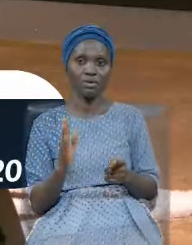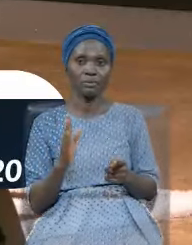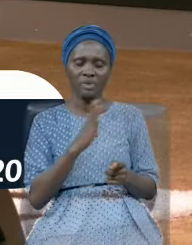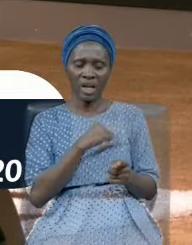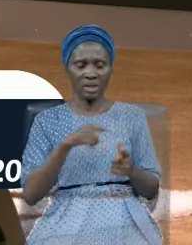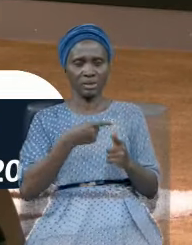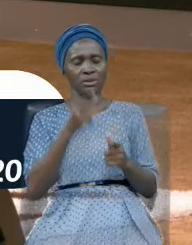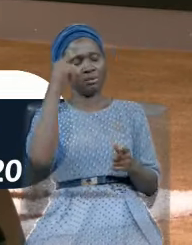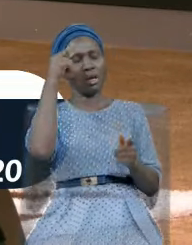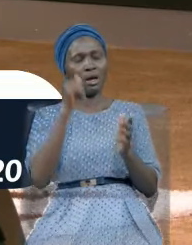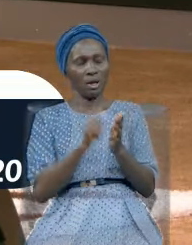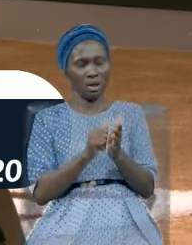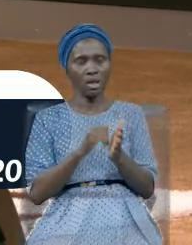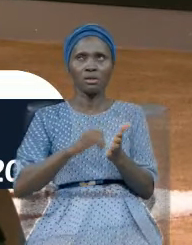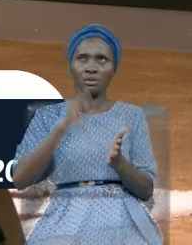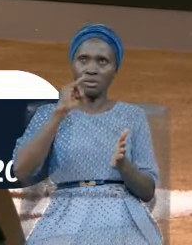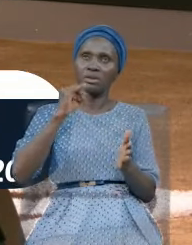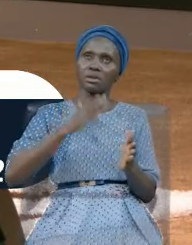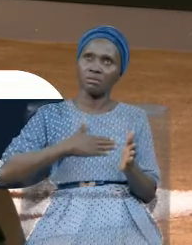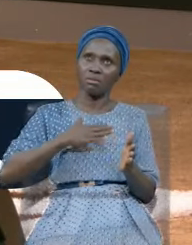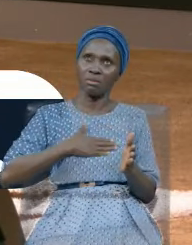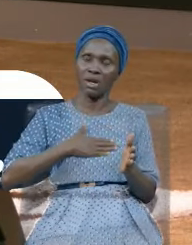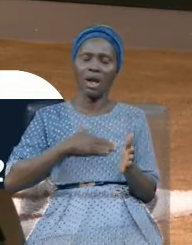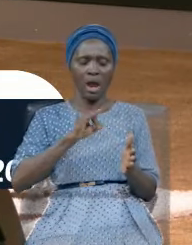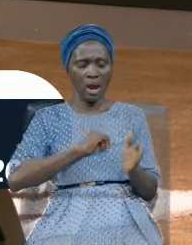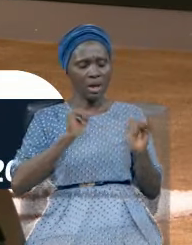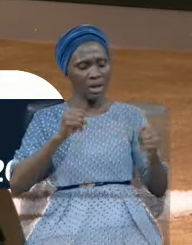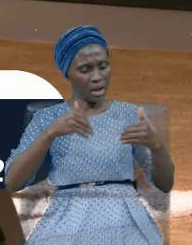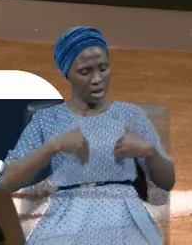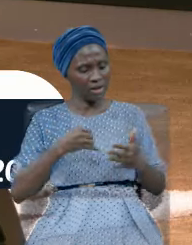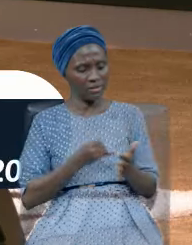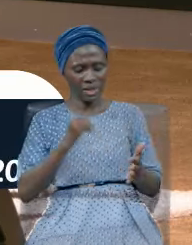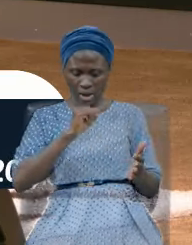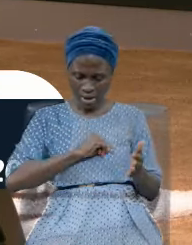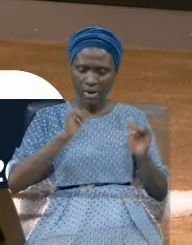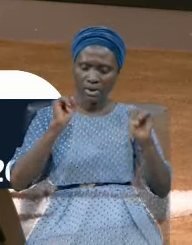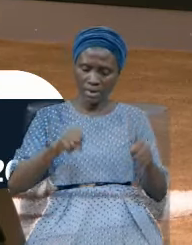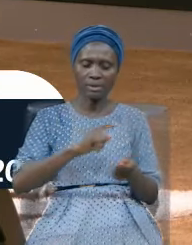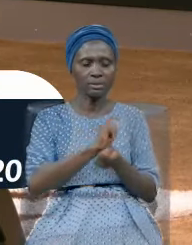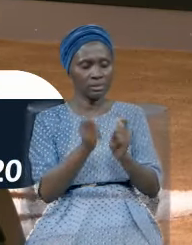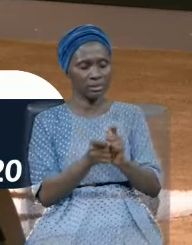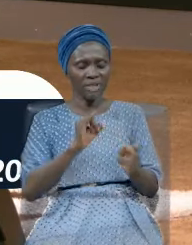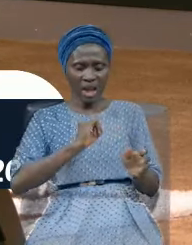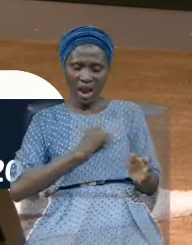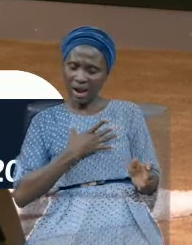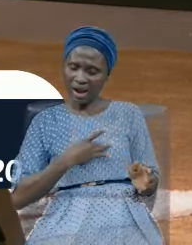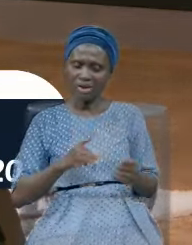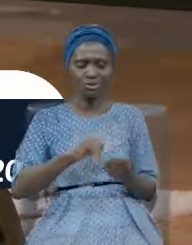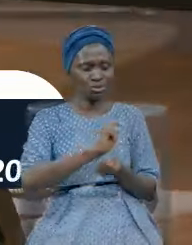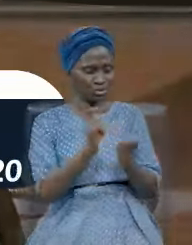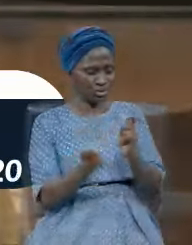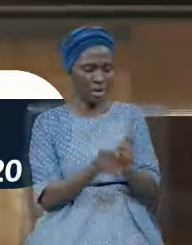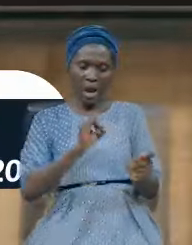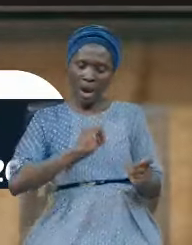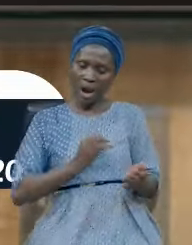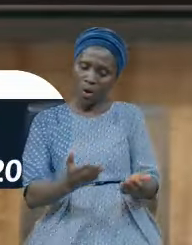can have. I can change. I want to change. I want to be transformed. I want to be prepared